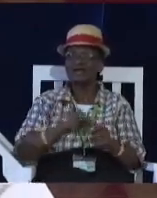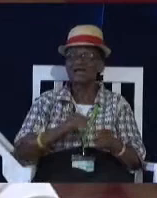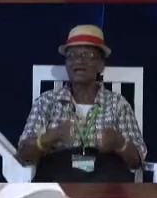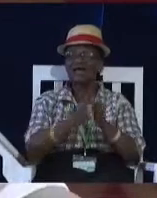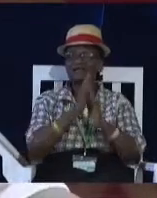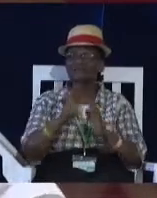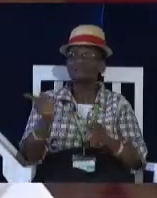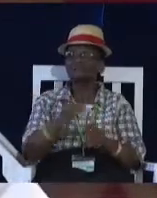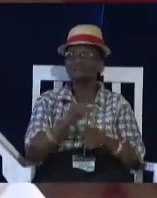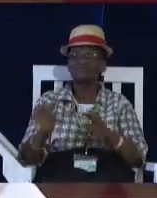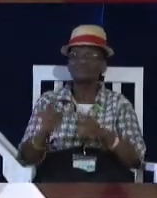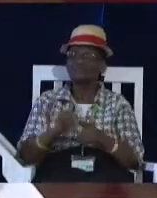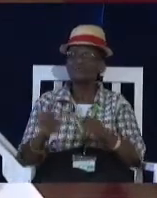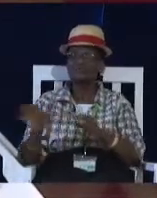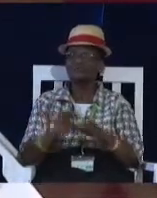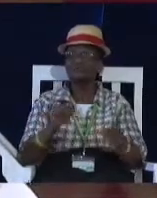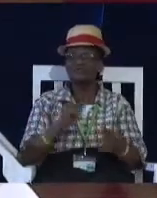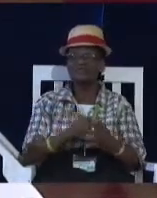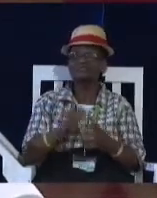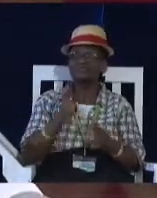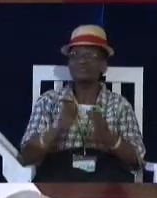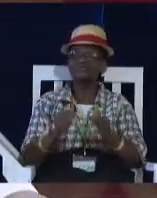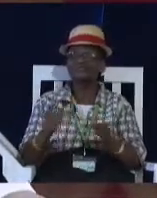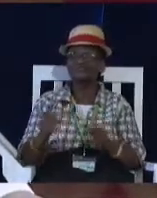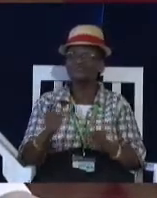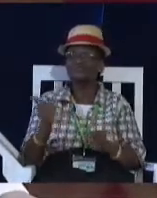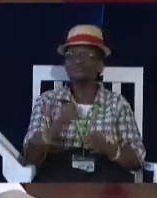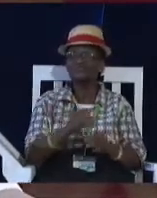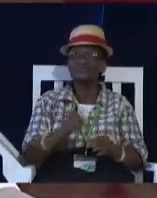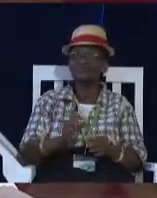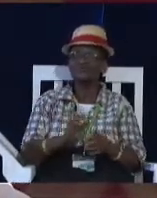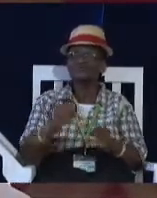you fall sick, send for the elders.